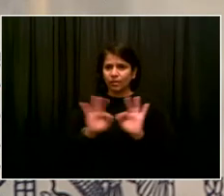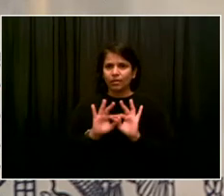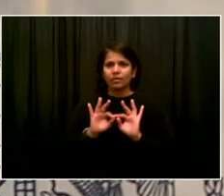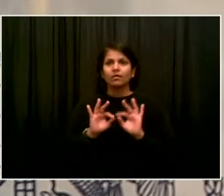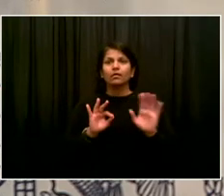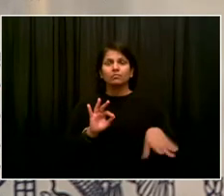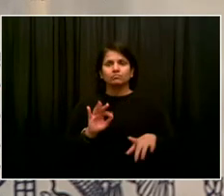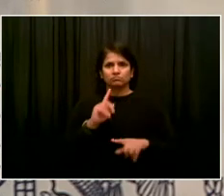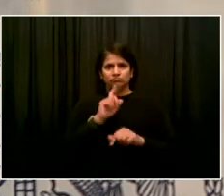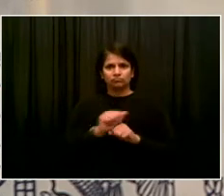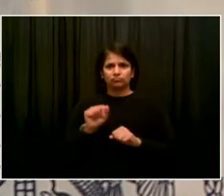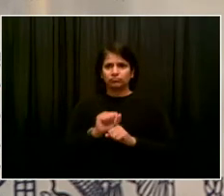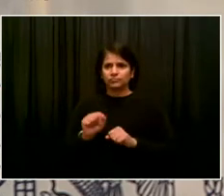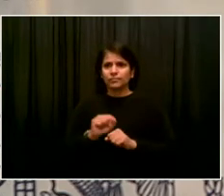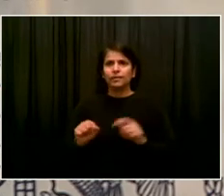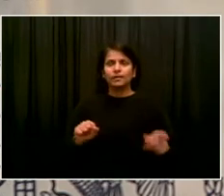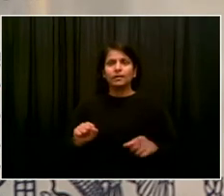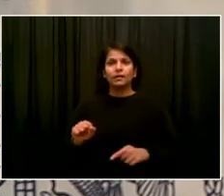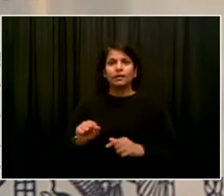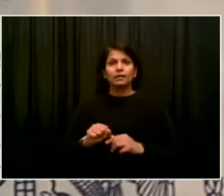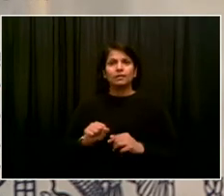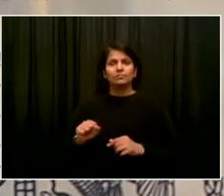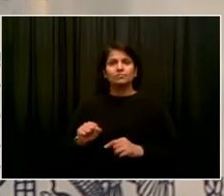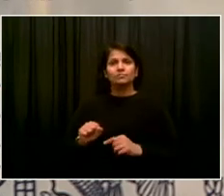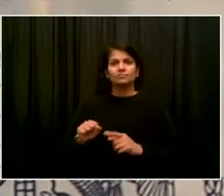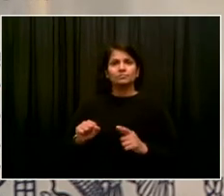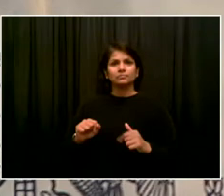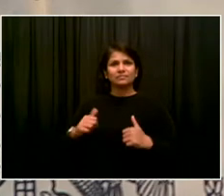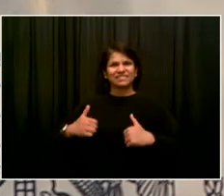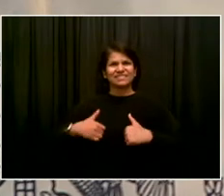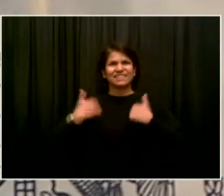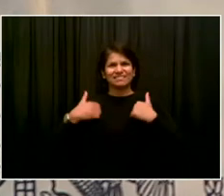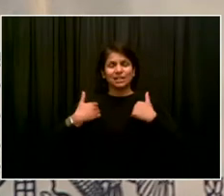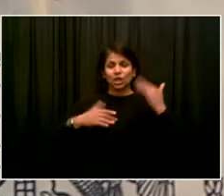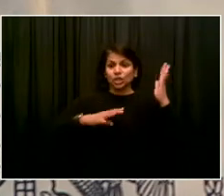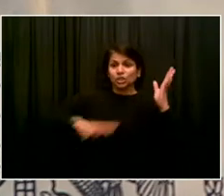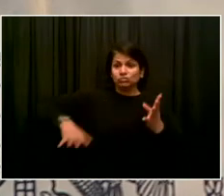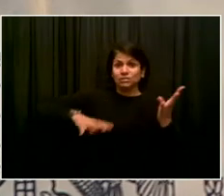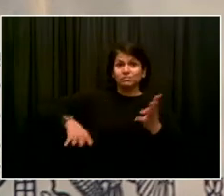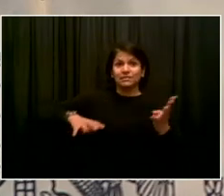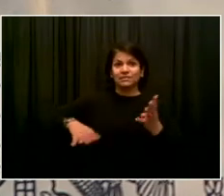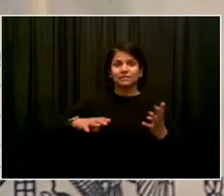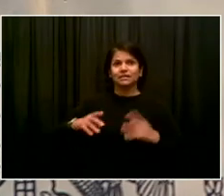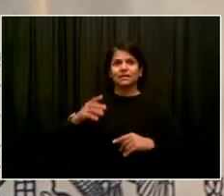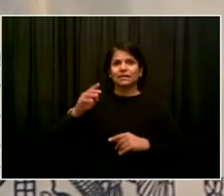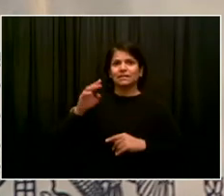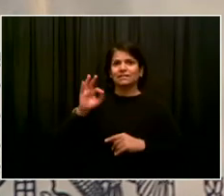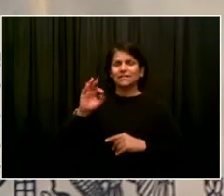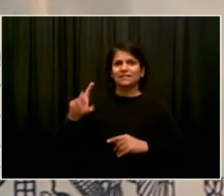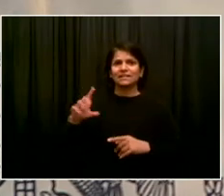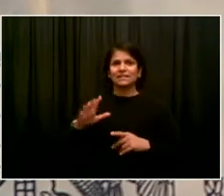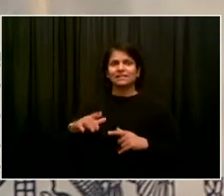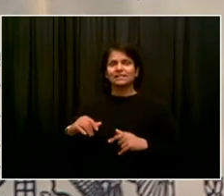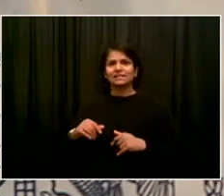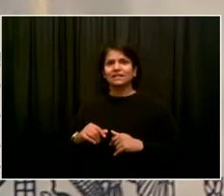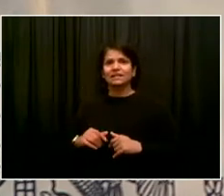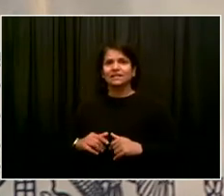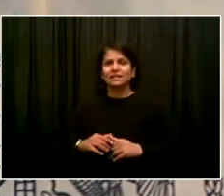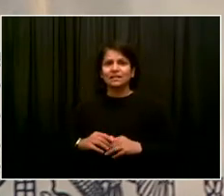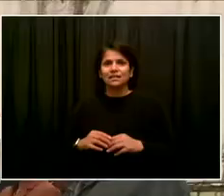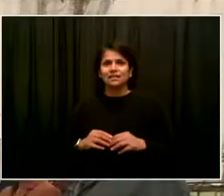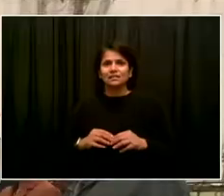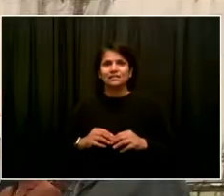I believe we have a live feed from you from the clerk's office, and with great gratitude, I send it over to you, Jennifer Jones